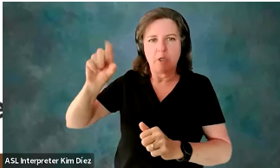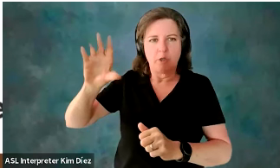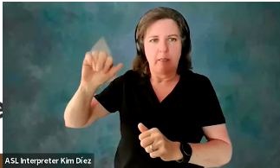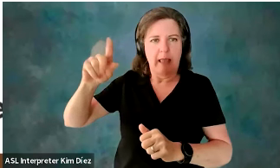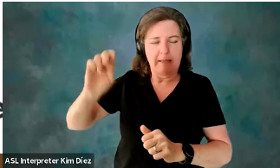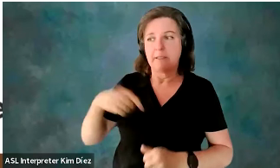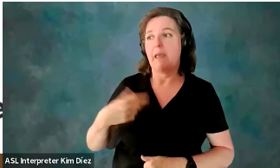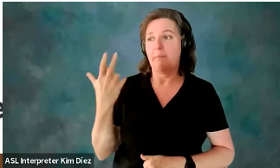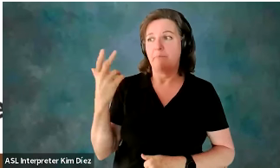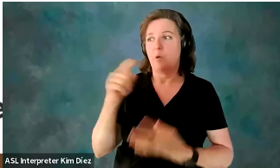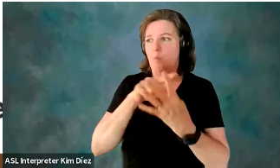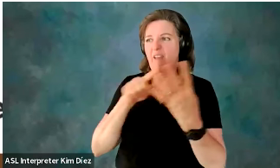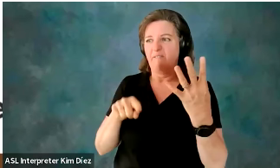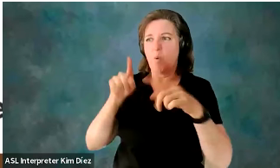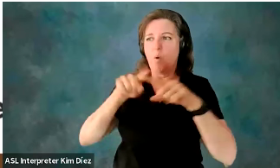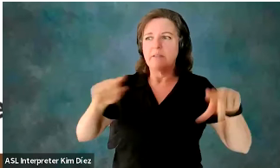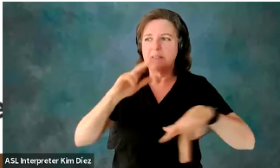4 kinds of map units.